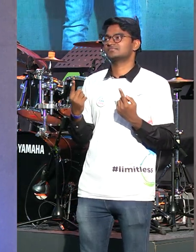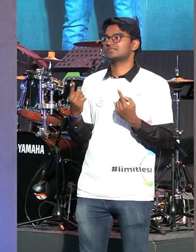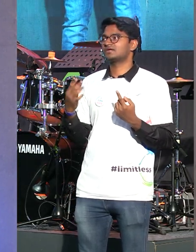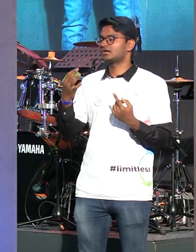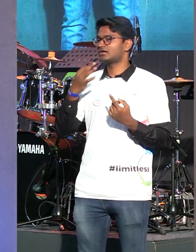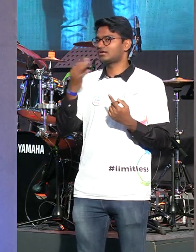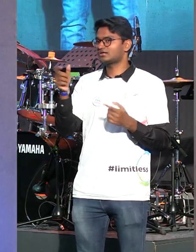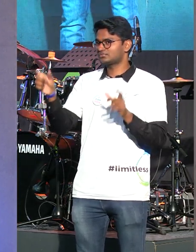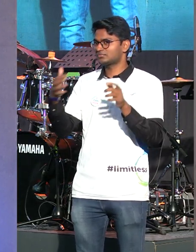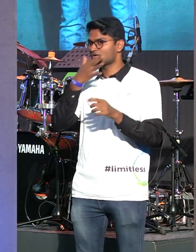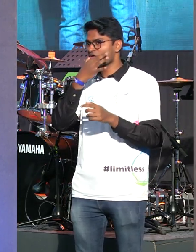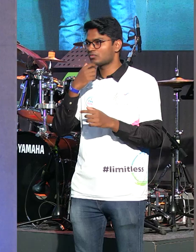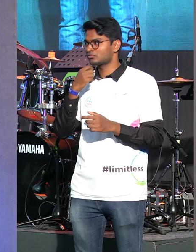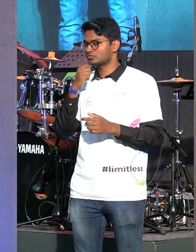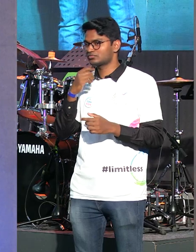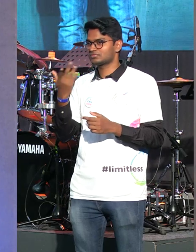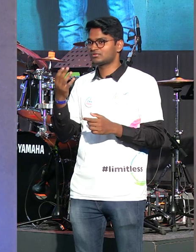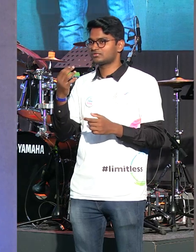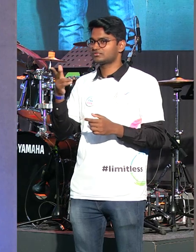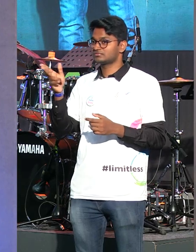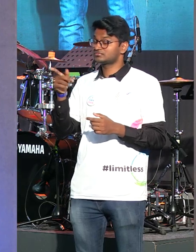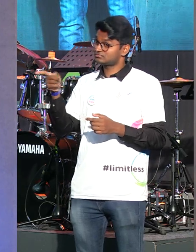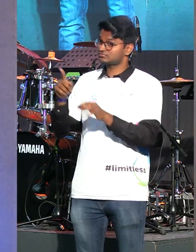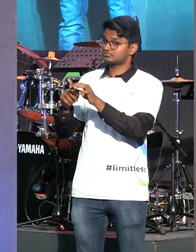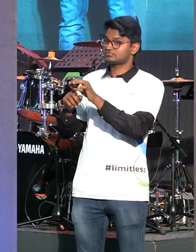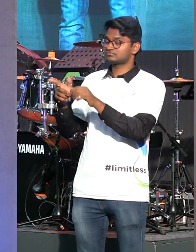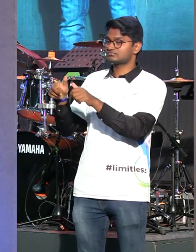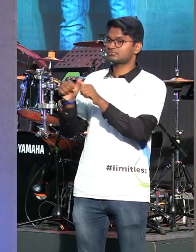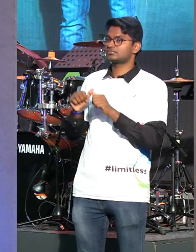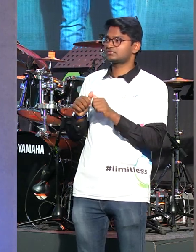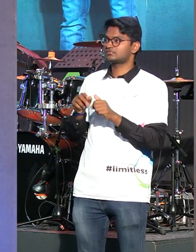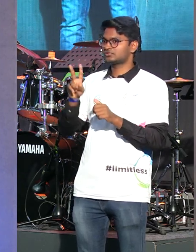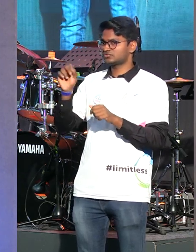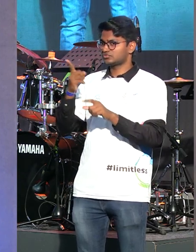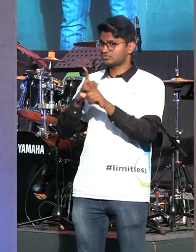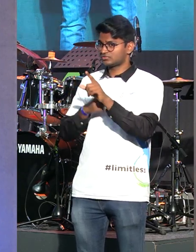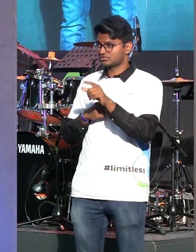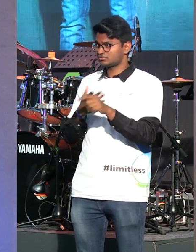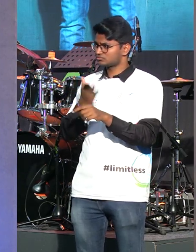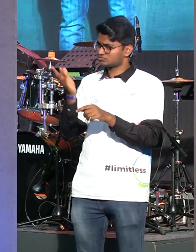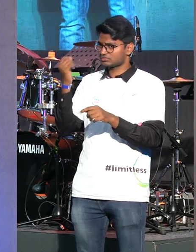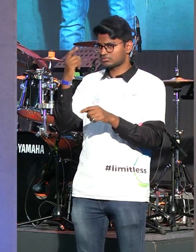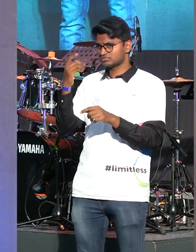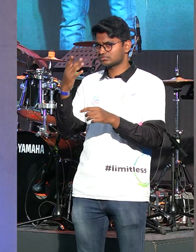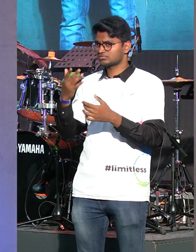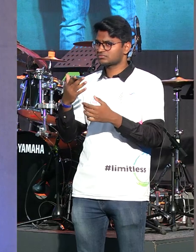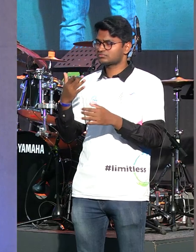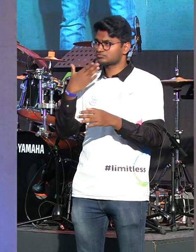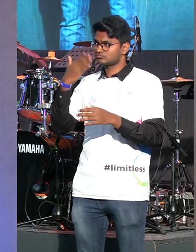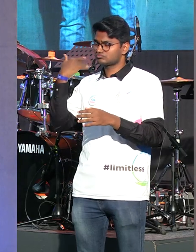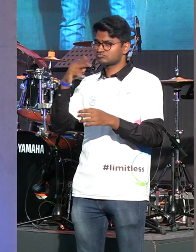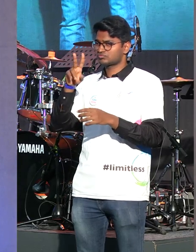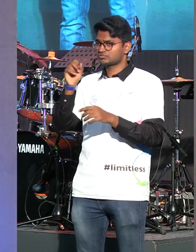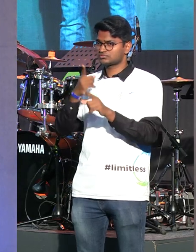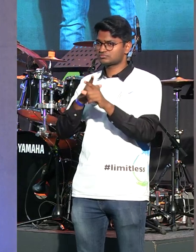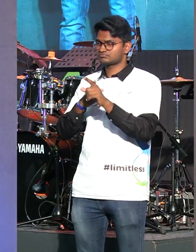you that 20 years ago, was there as much understanding of it? No. Are there more ramps today than there were 20 years ago? Of course there are